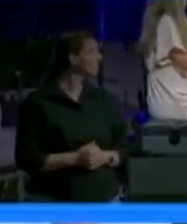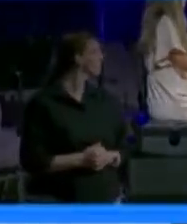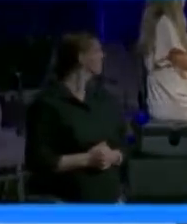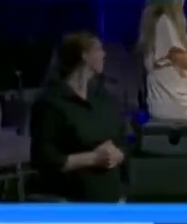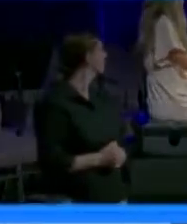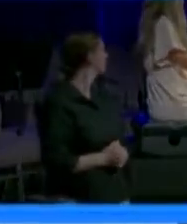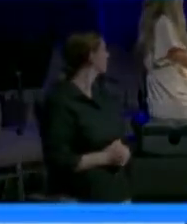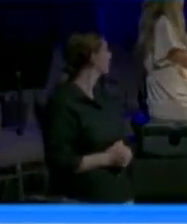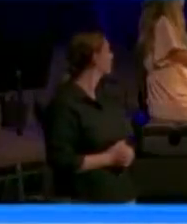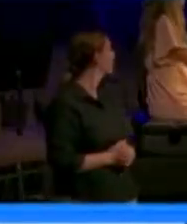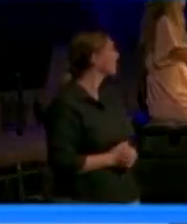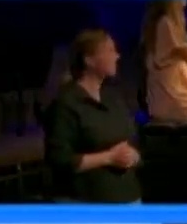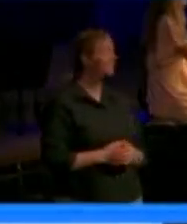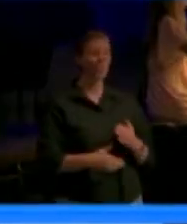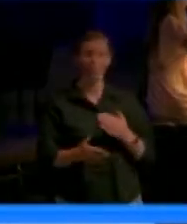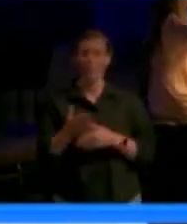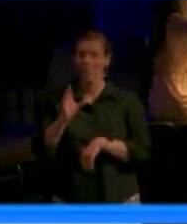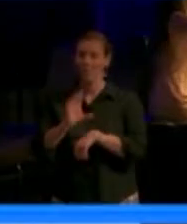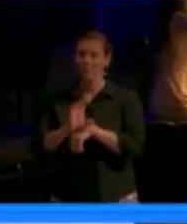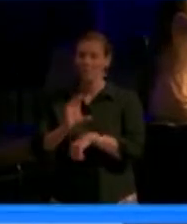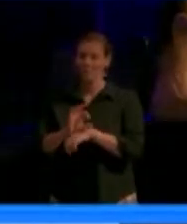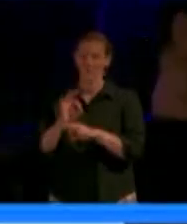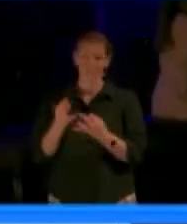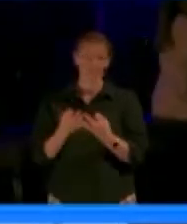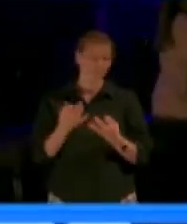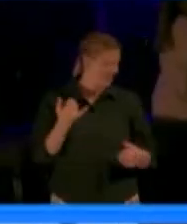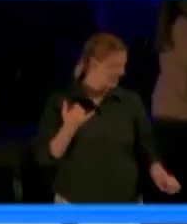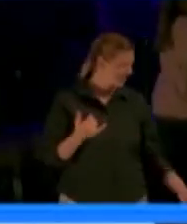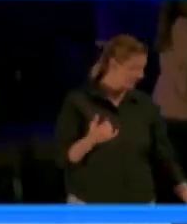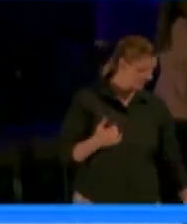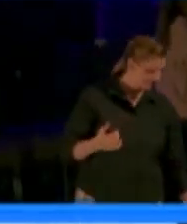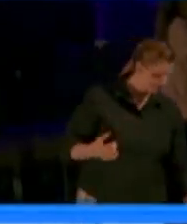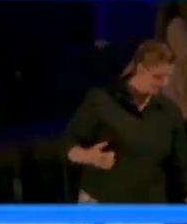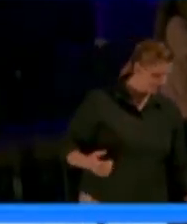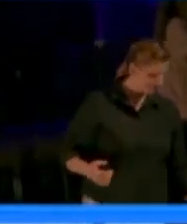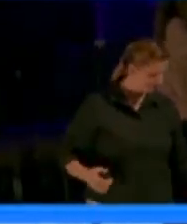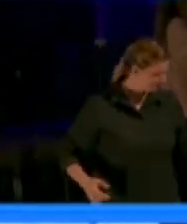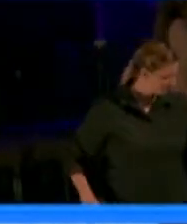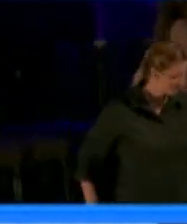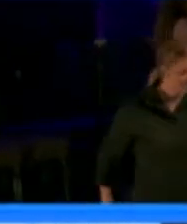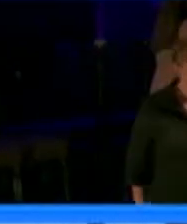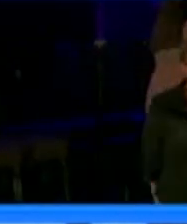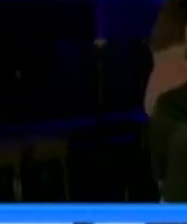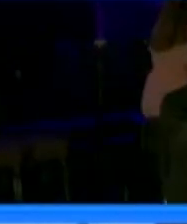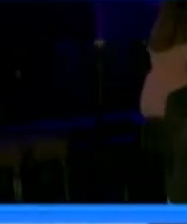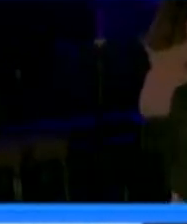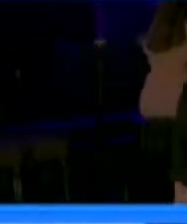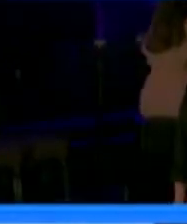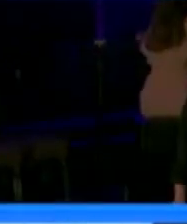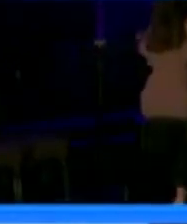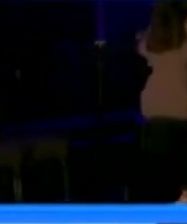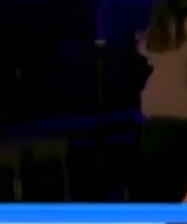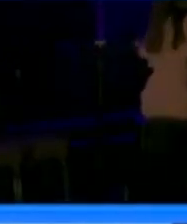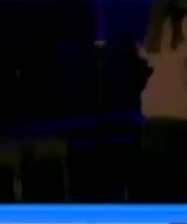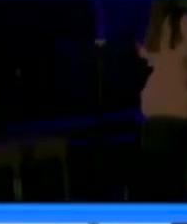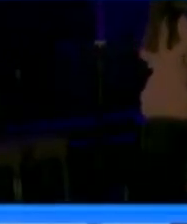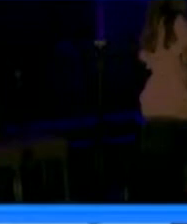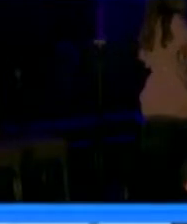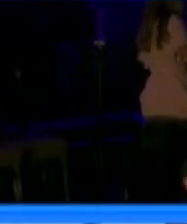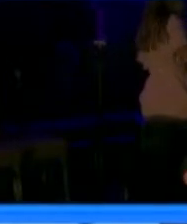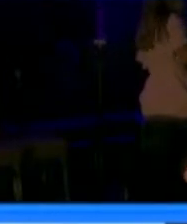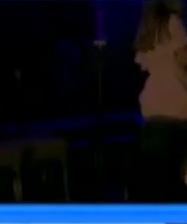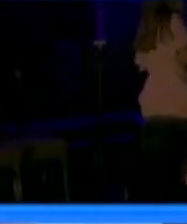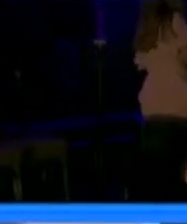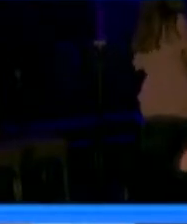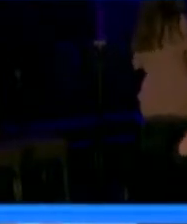Good morning, church family. What a joy it is for me to introduce our guest preacher this morning. He's really not a guest. Dr. Ralph Carter served as the pastor of Brushy Creek